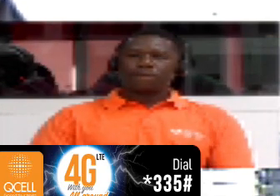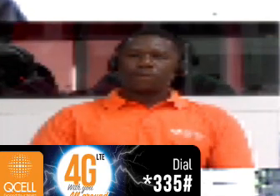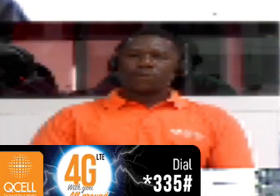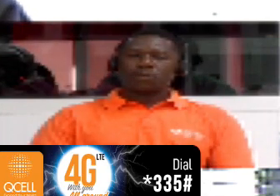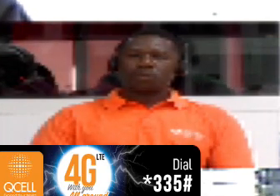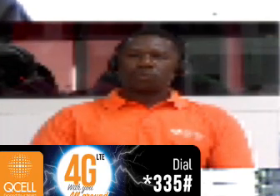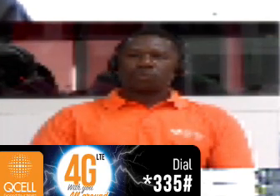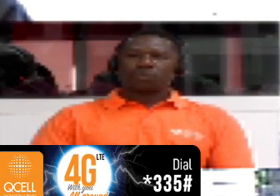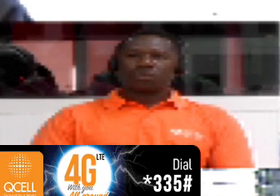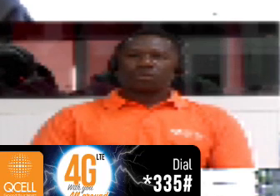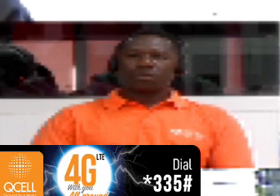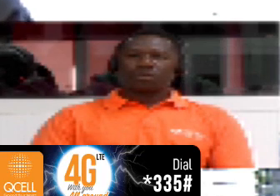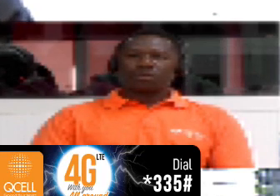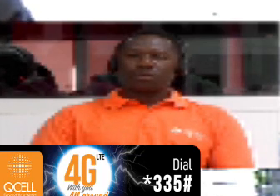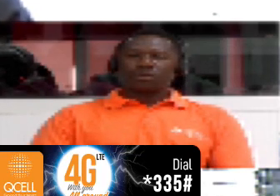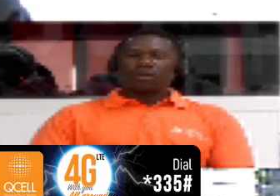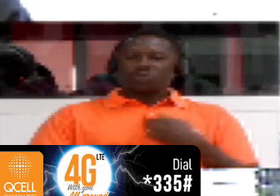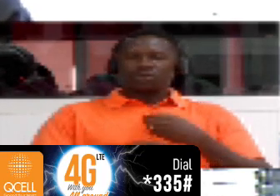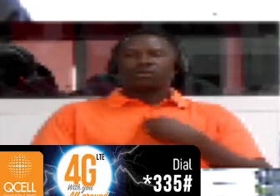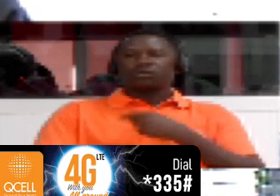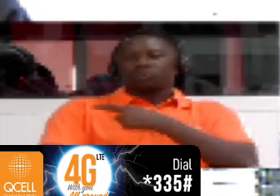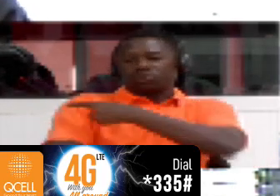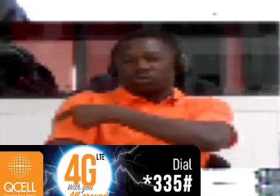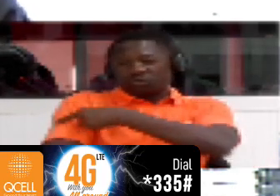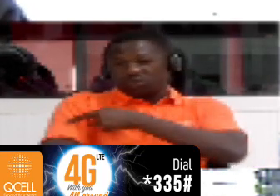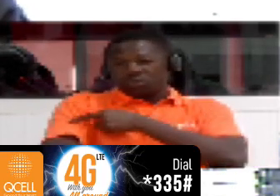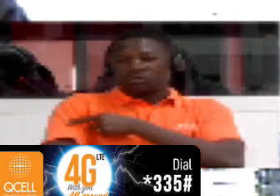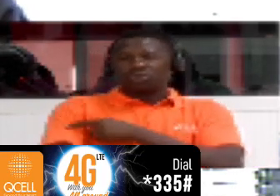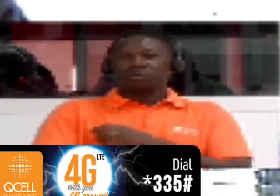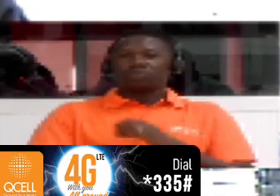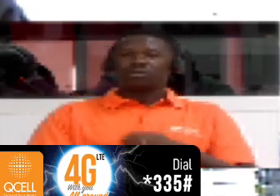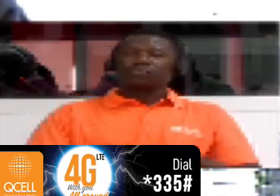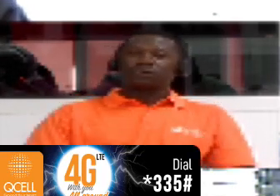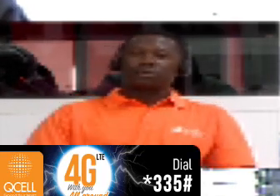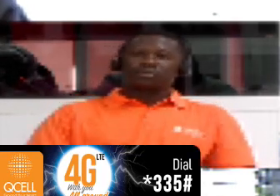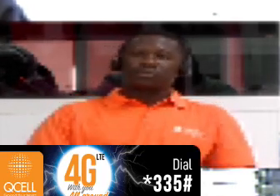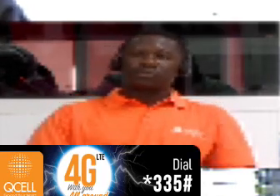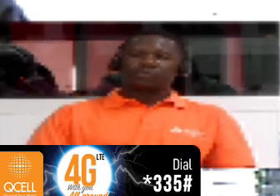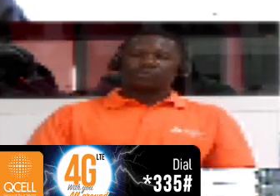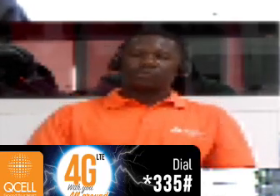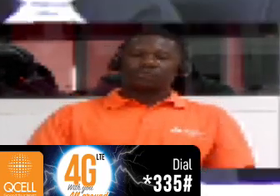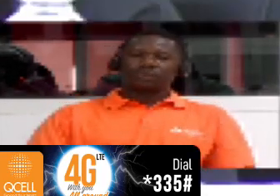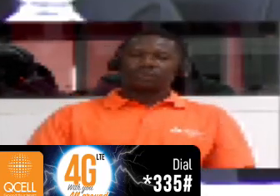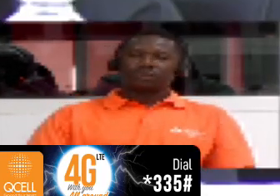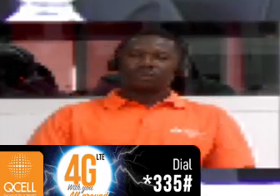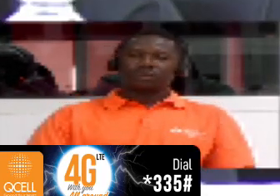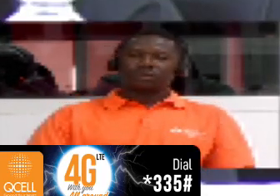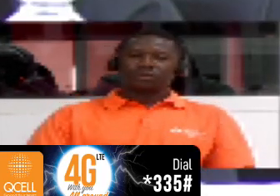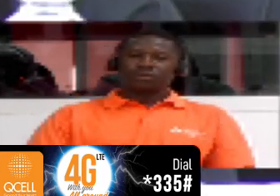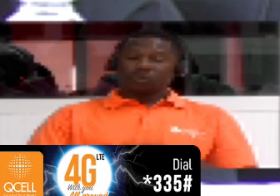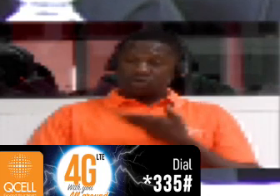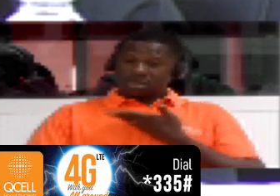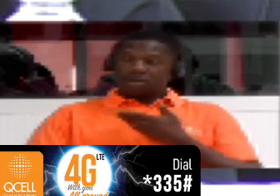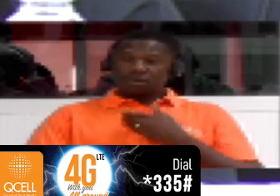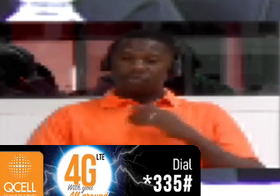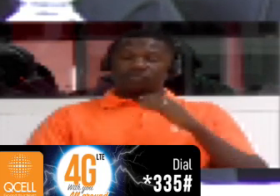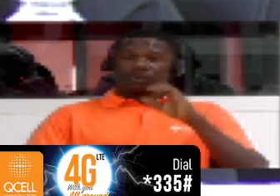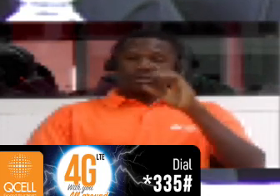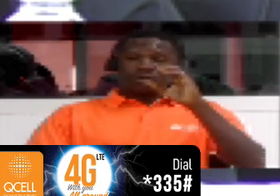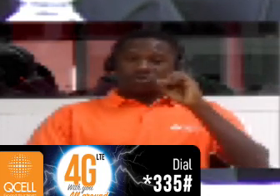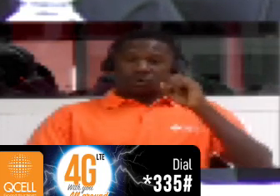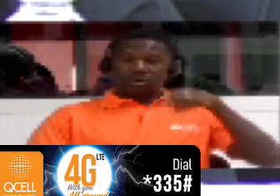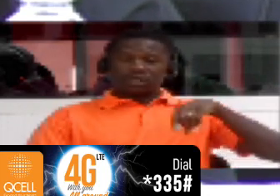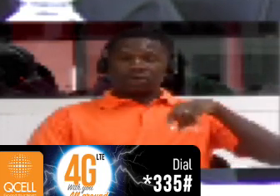wodinkirato constable. I was a constable. You were a police constable. Ako fo mu police constable ulti.